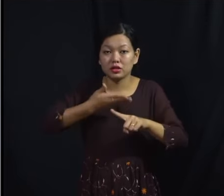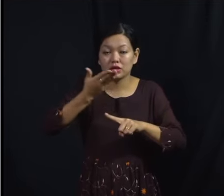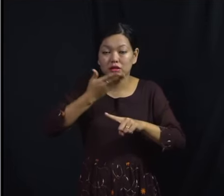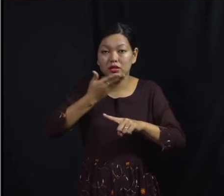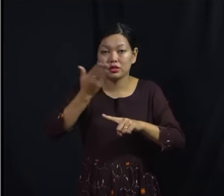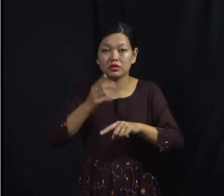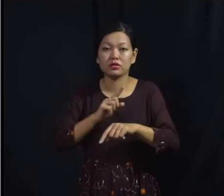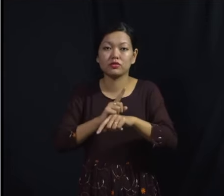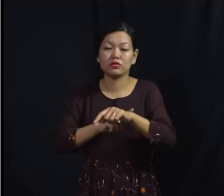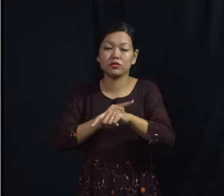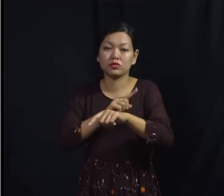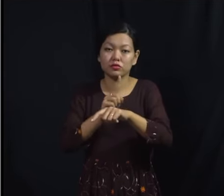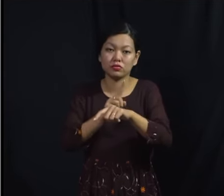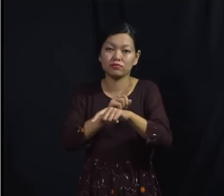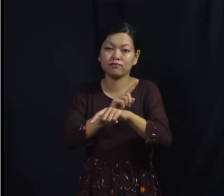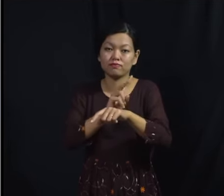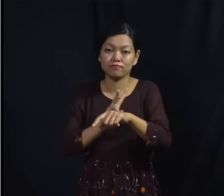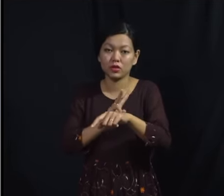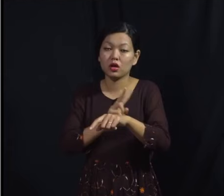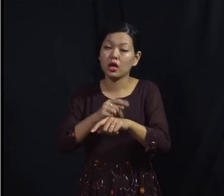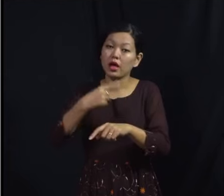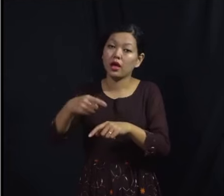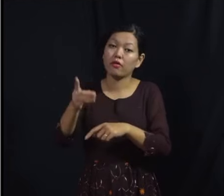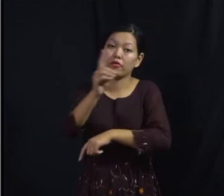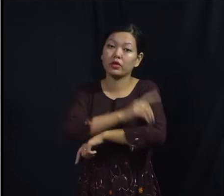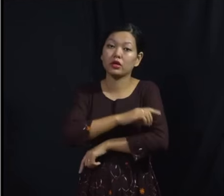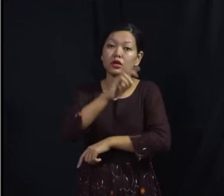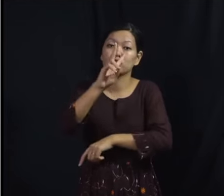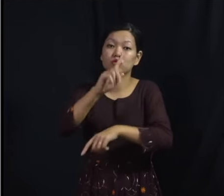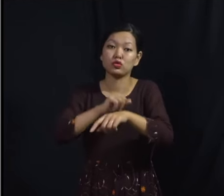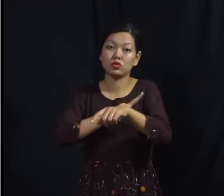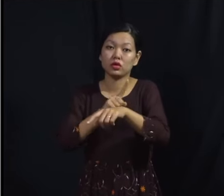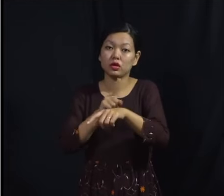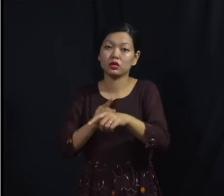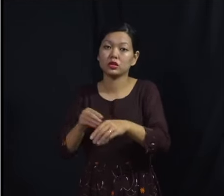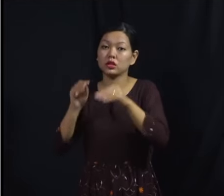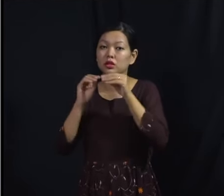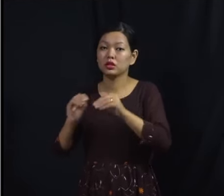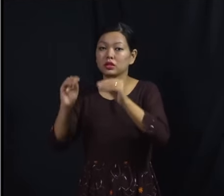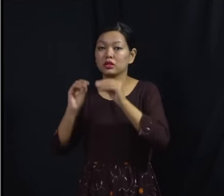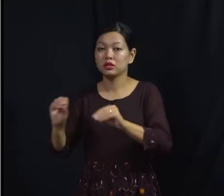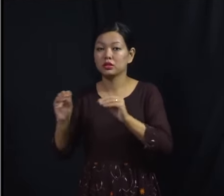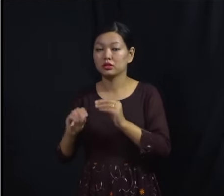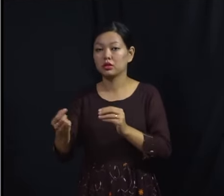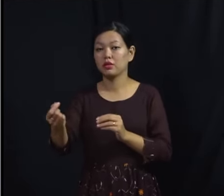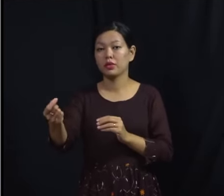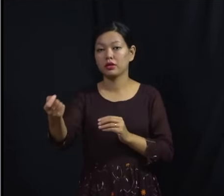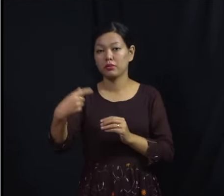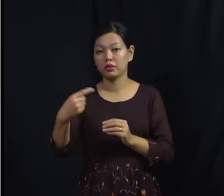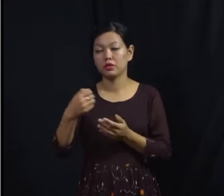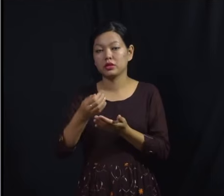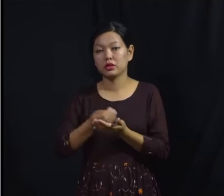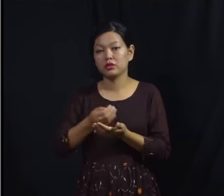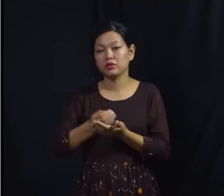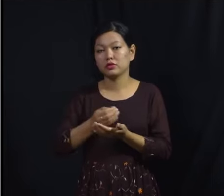have here. And you know, eventually she also became a hero. And how did that happen? She